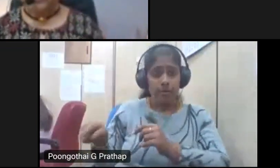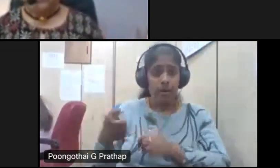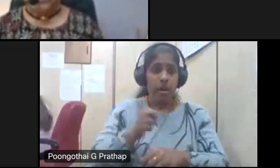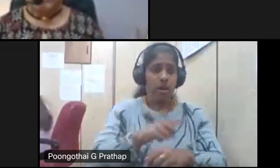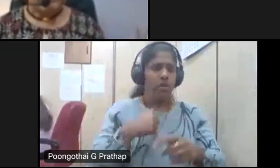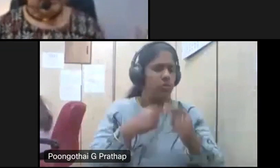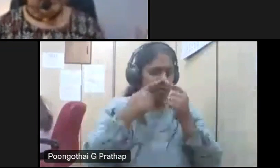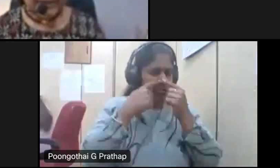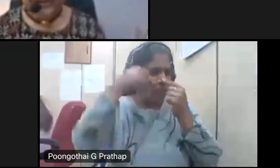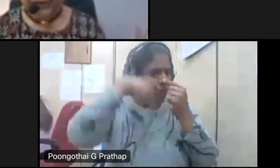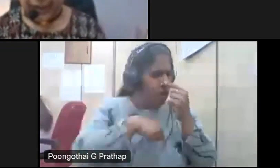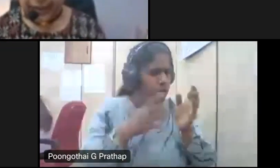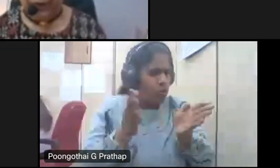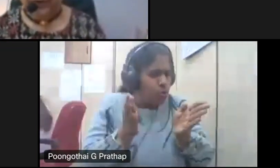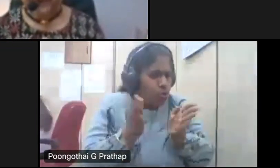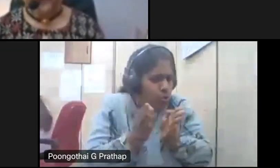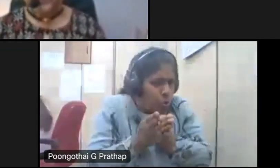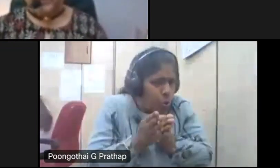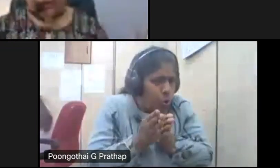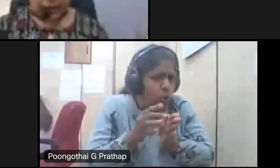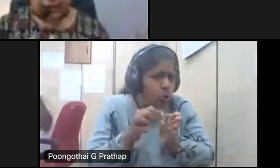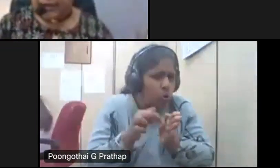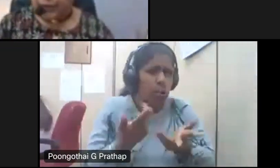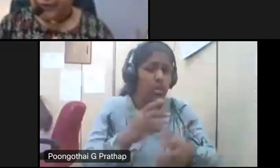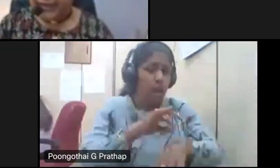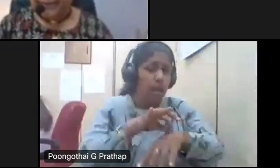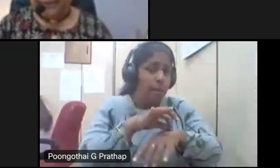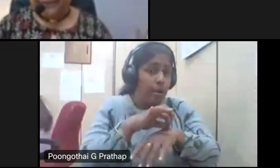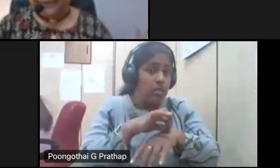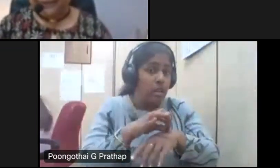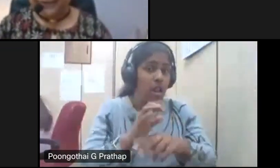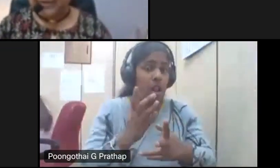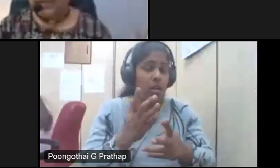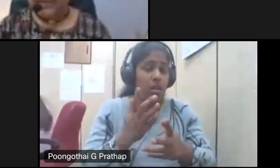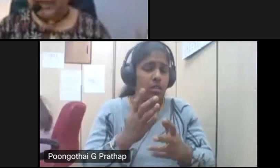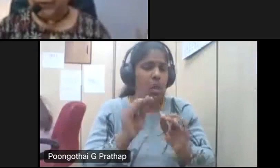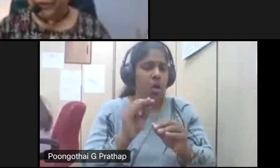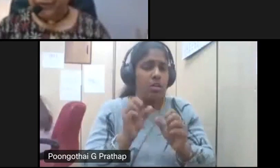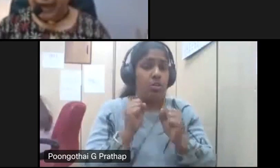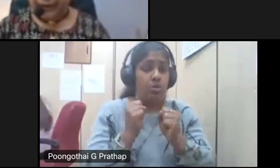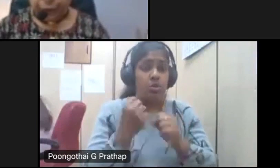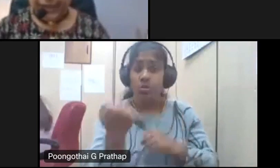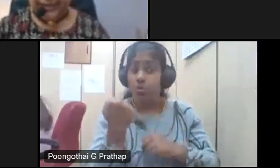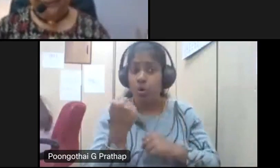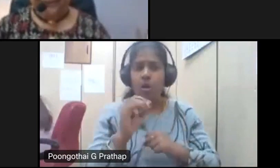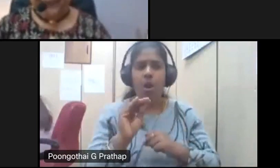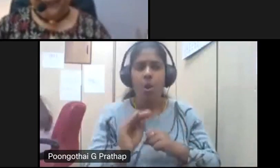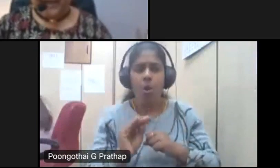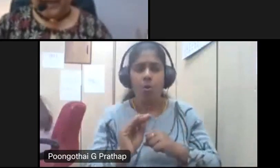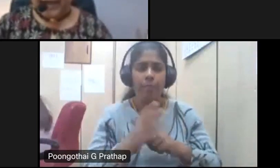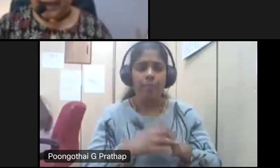kinked, then the muscle tone is low. Usually persons with Down syndrome are